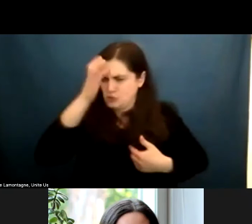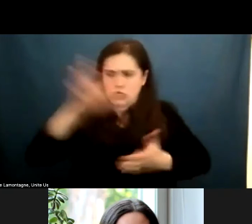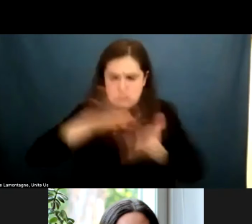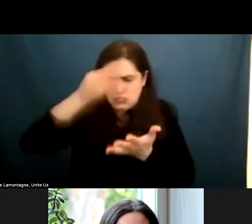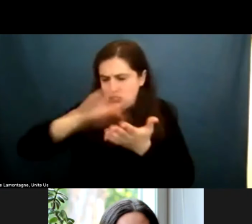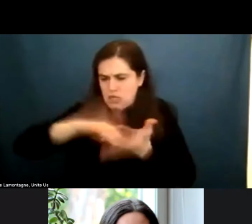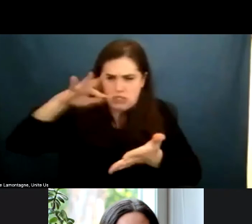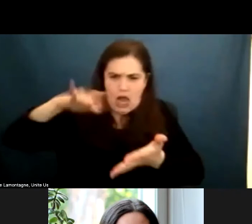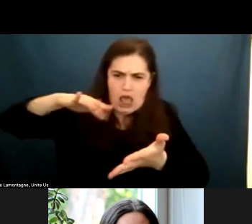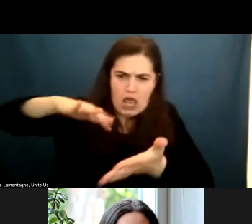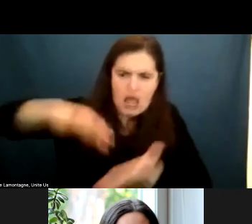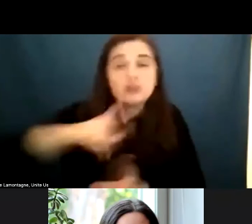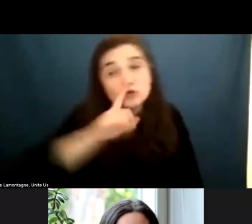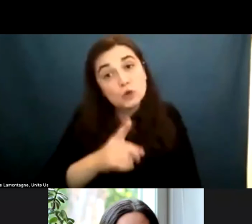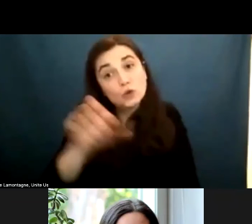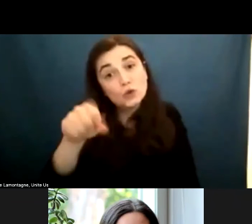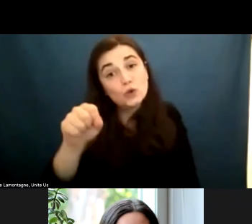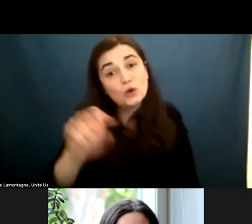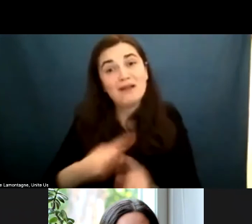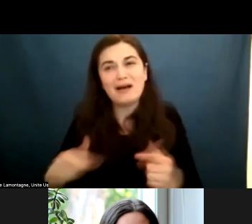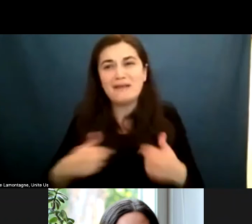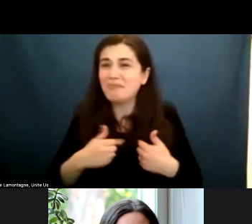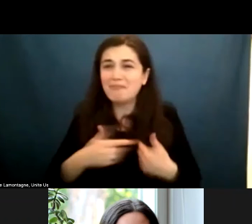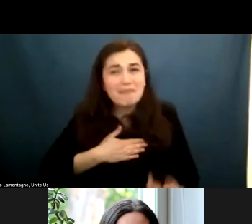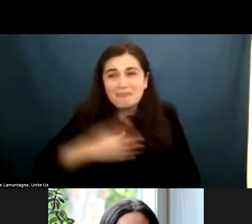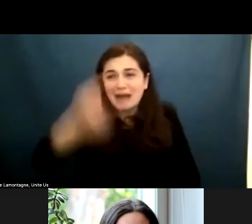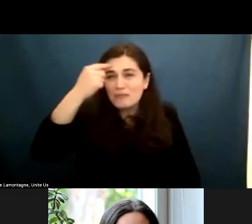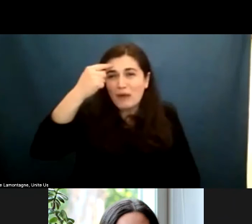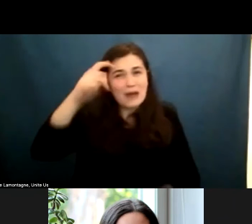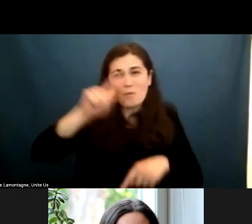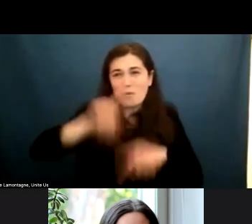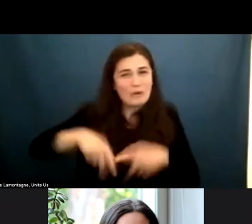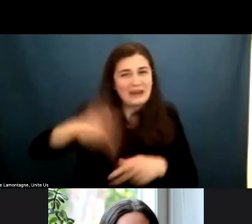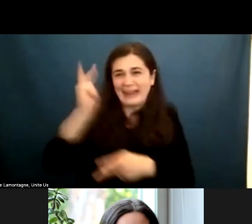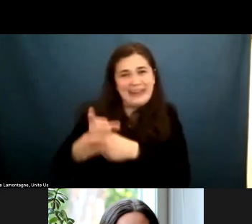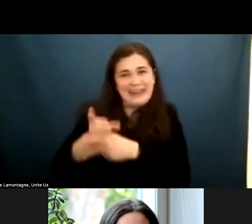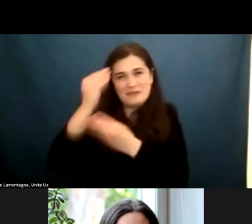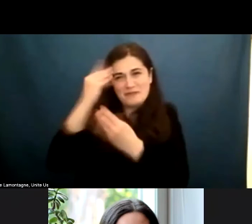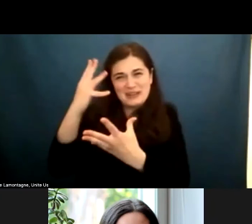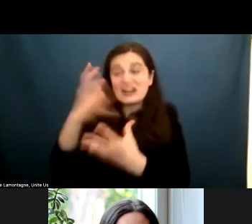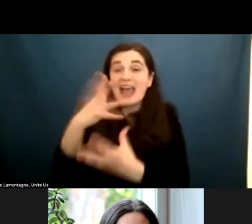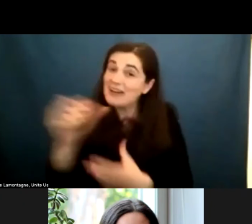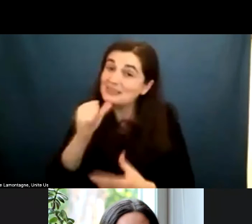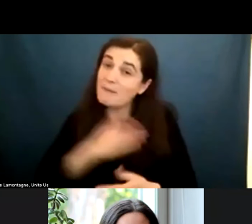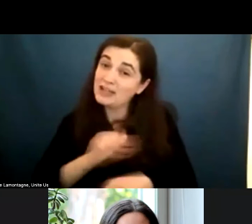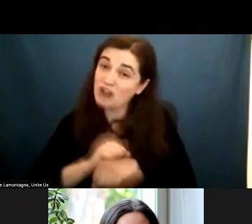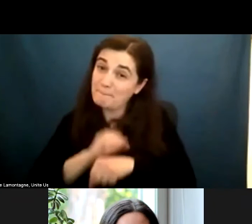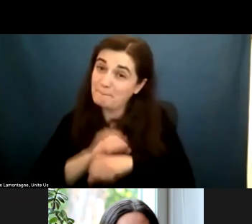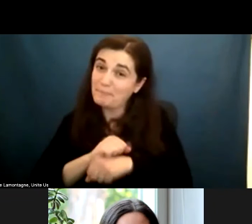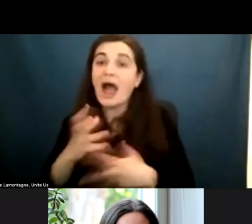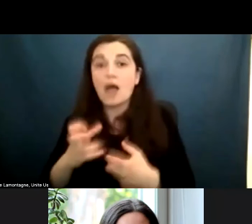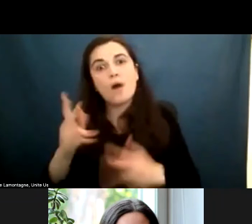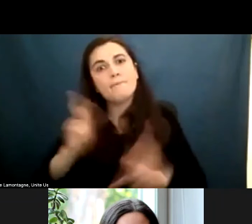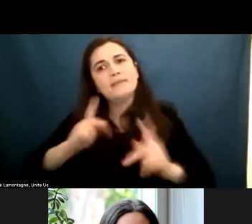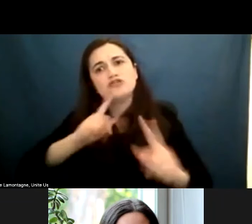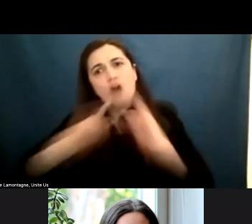and the science. And the fact is, my brain is probably not going to hold all of that information, and it's not my job. I want people talking to their doctors.